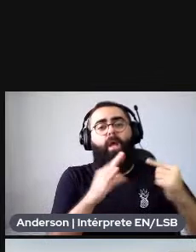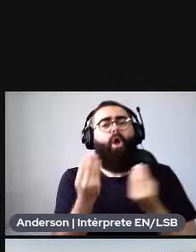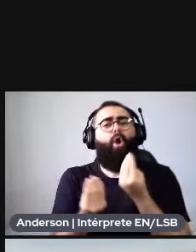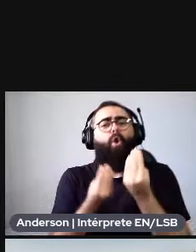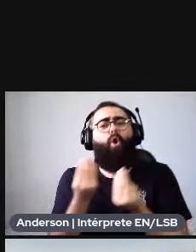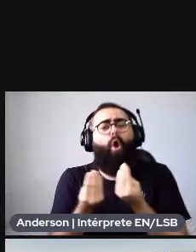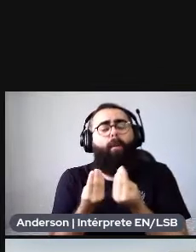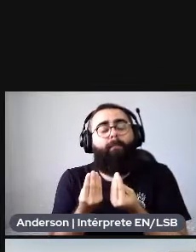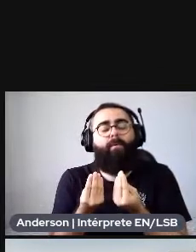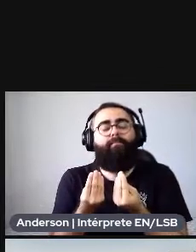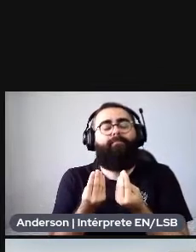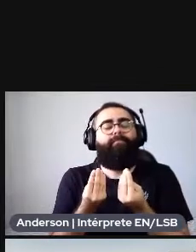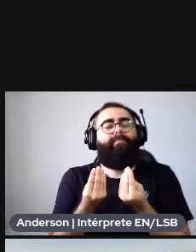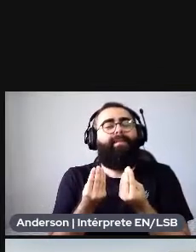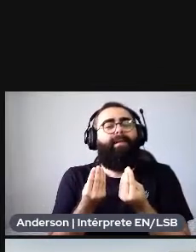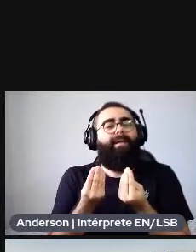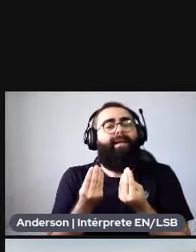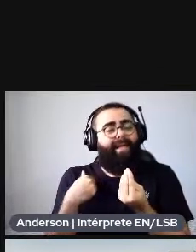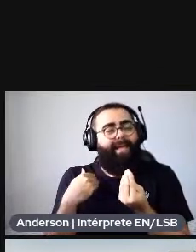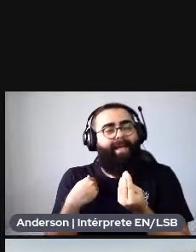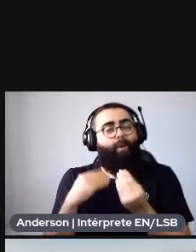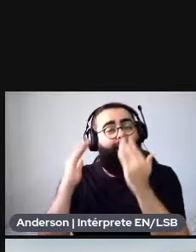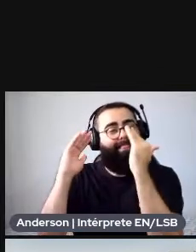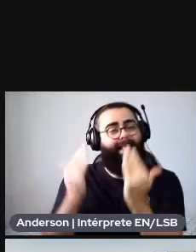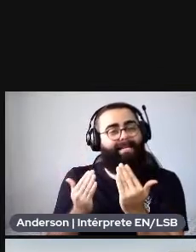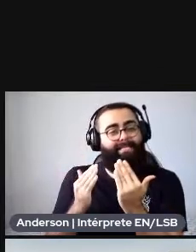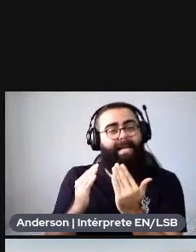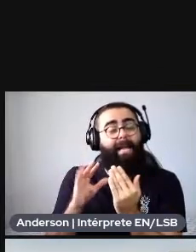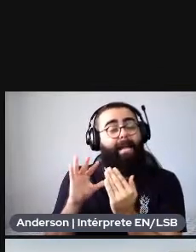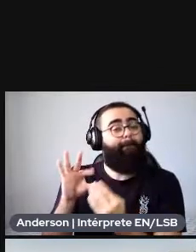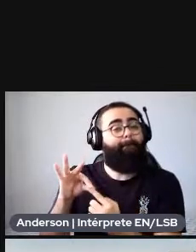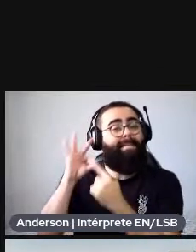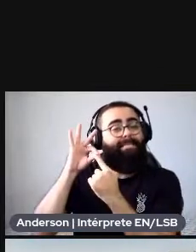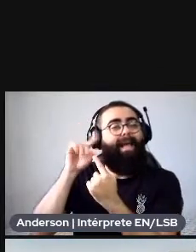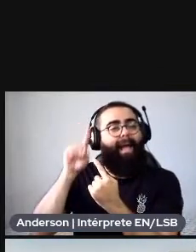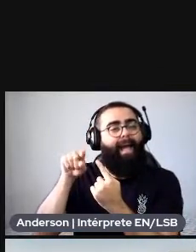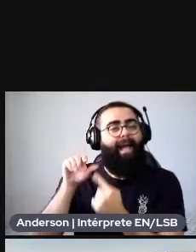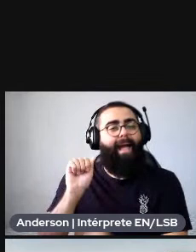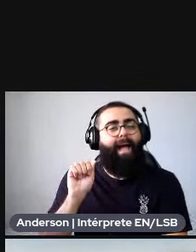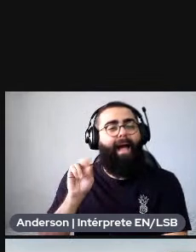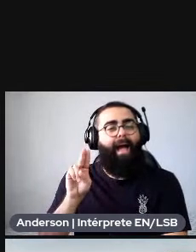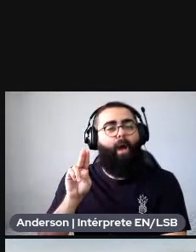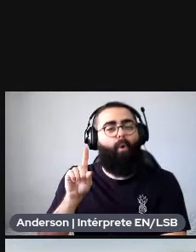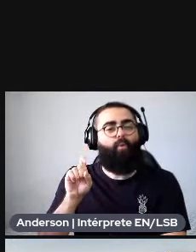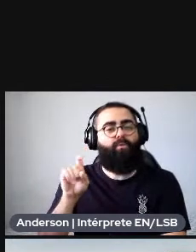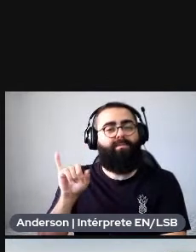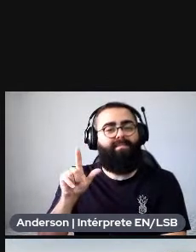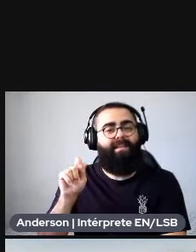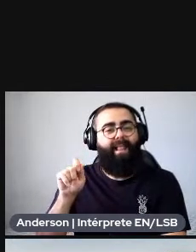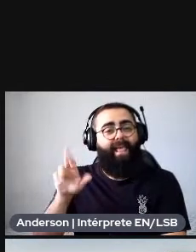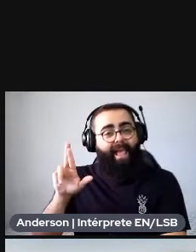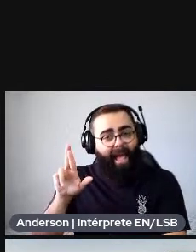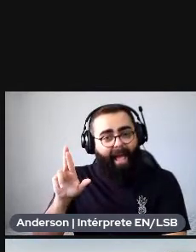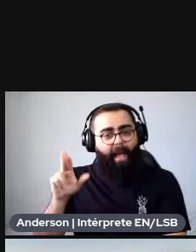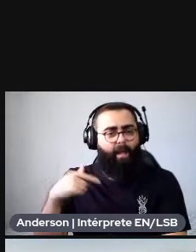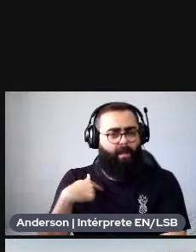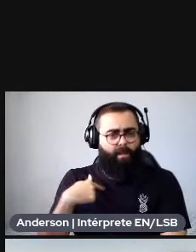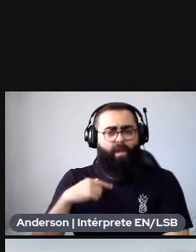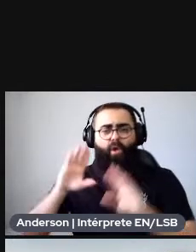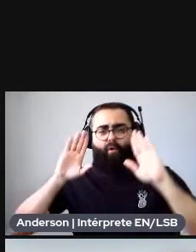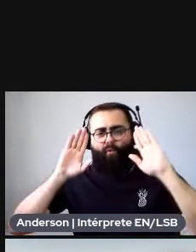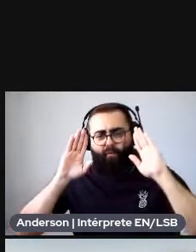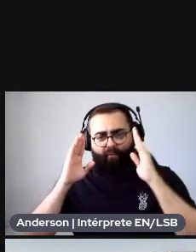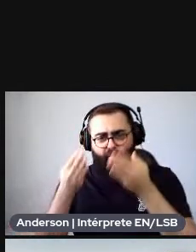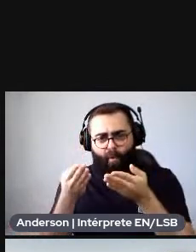of full lexical verbs into auxiliary verbs. And I will focus on the highly interesting